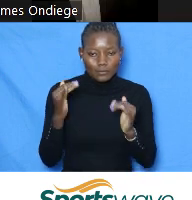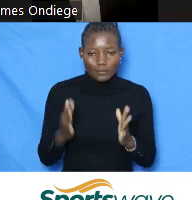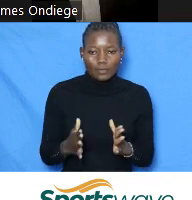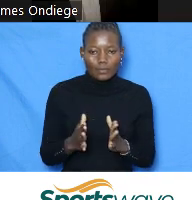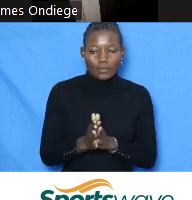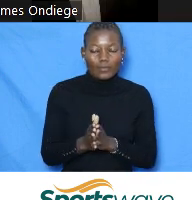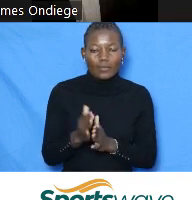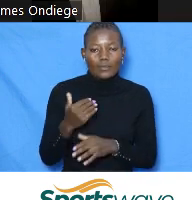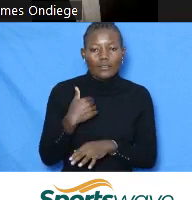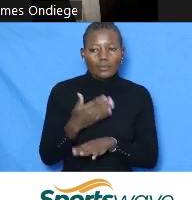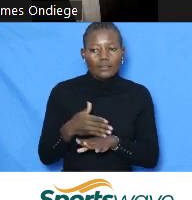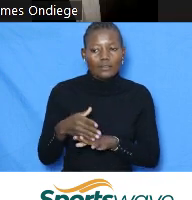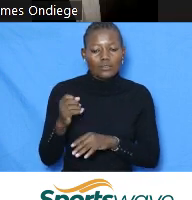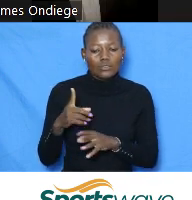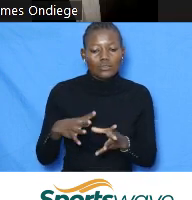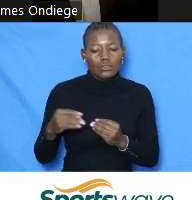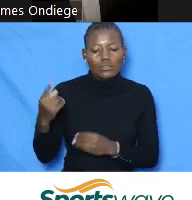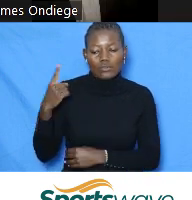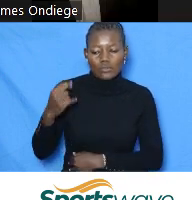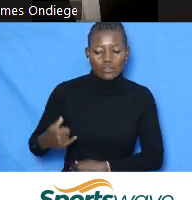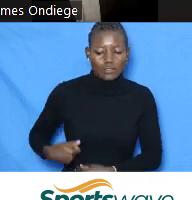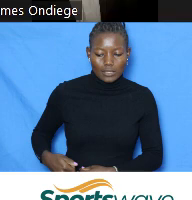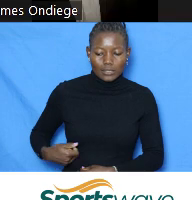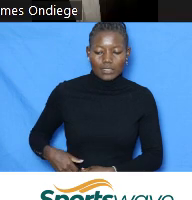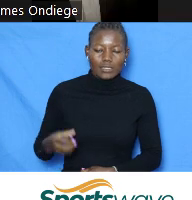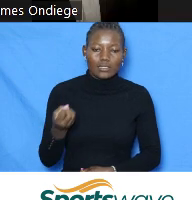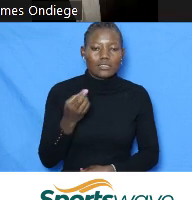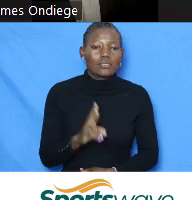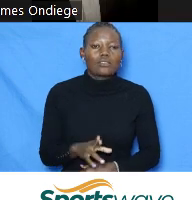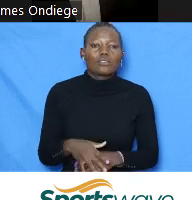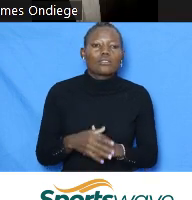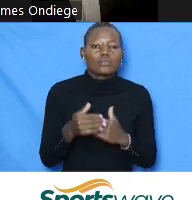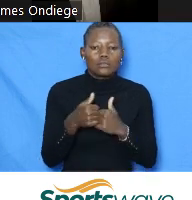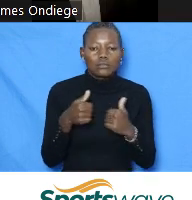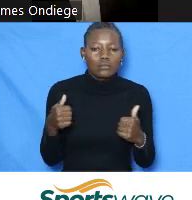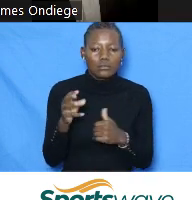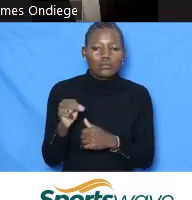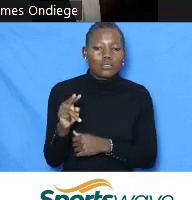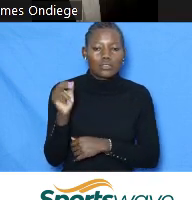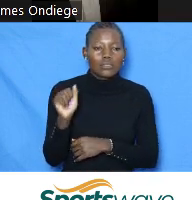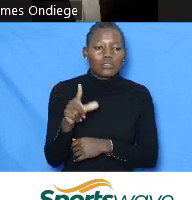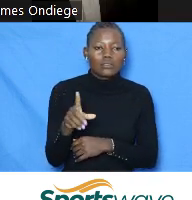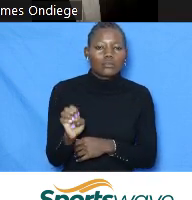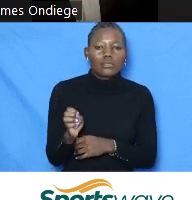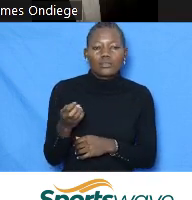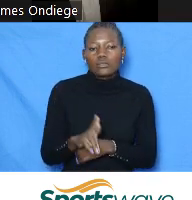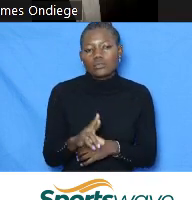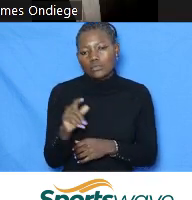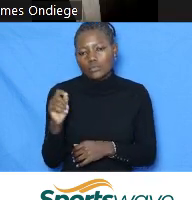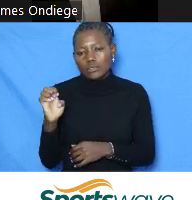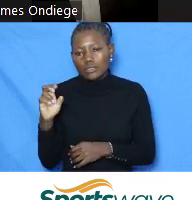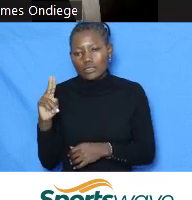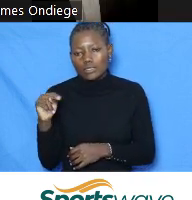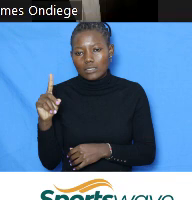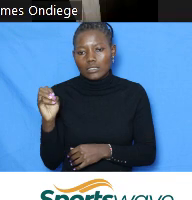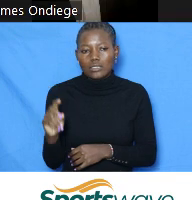a fracture, you need to go and have surgery, you've got tear of a muscle, can get tear of a tendon, of a ligament, and you